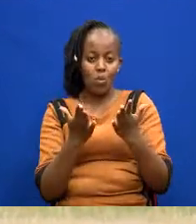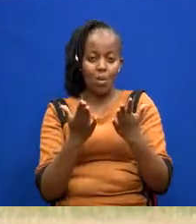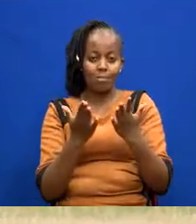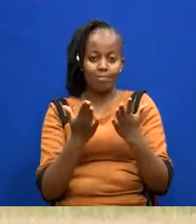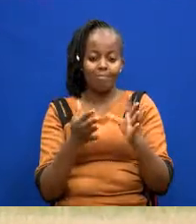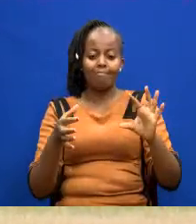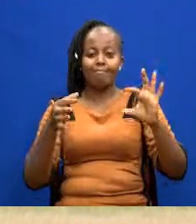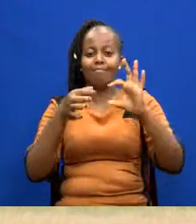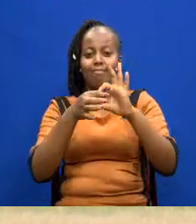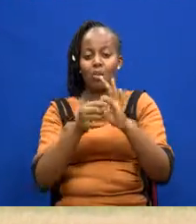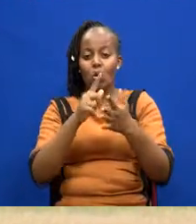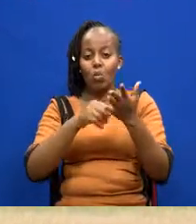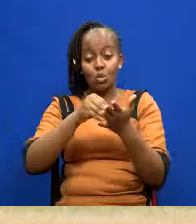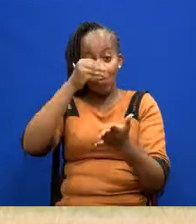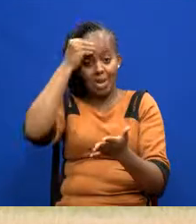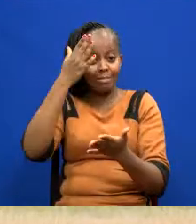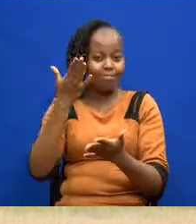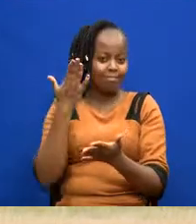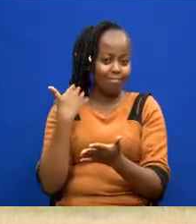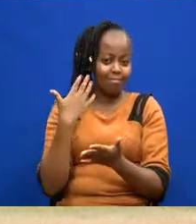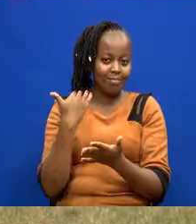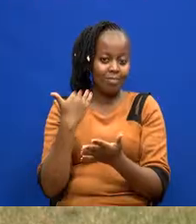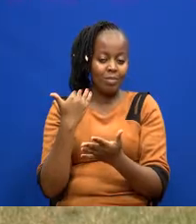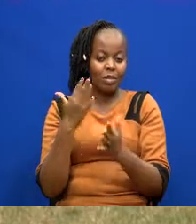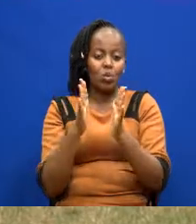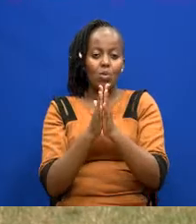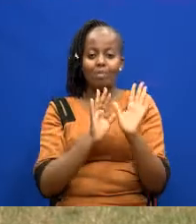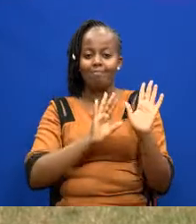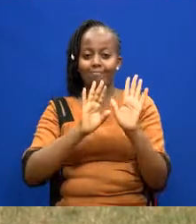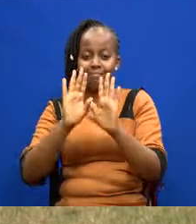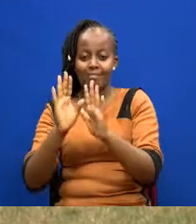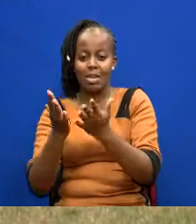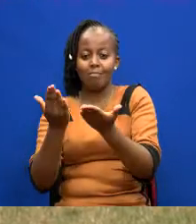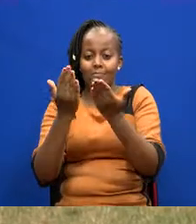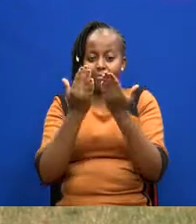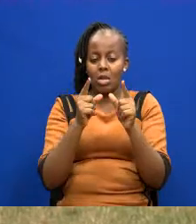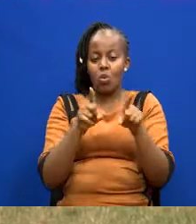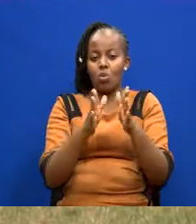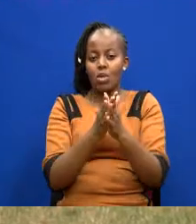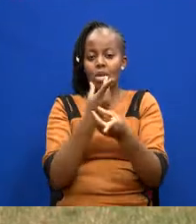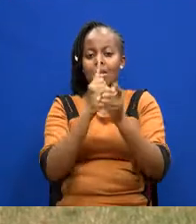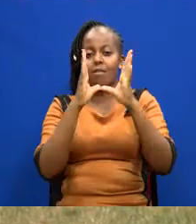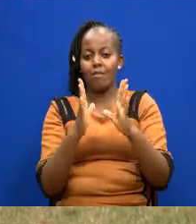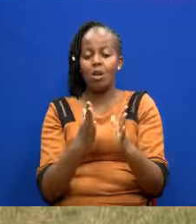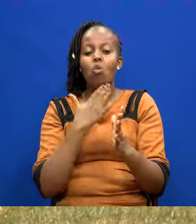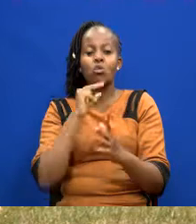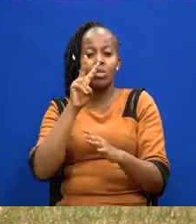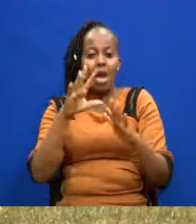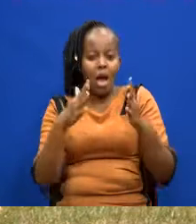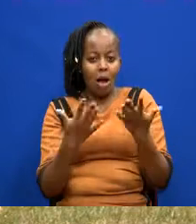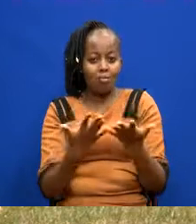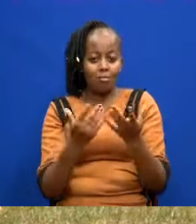we combine what we learned previously with passing and tackling. We want to see a